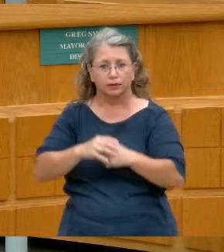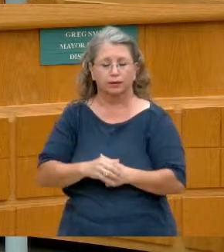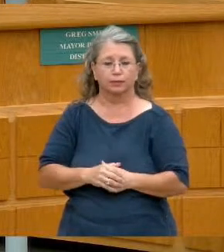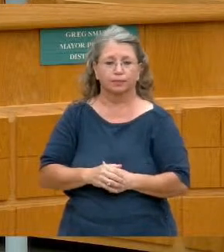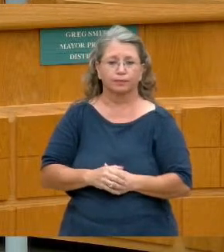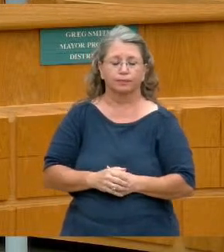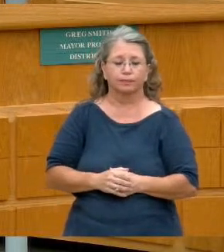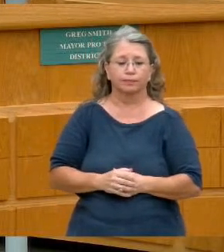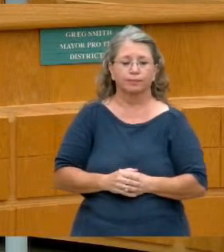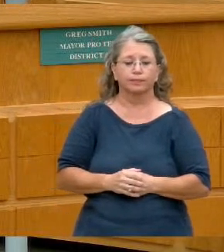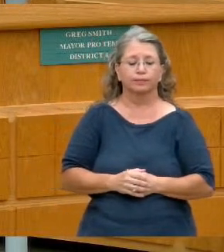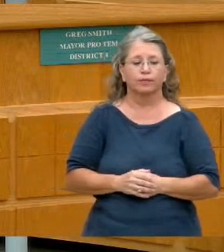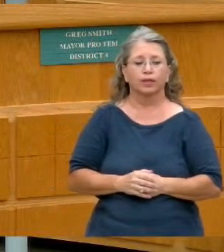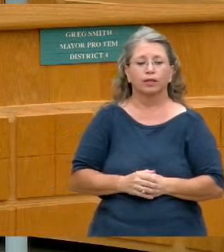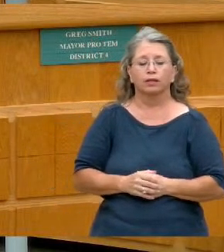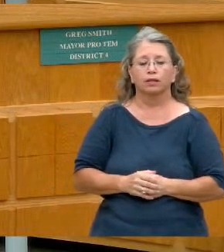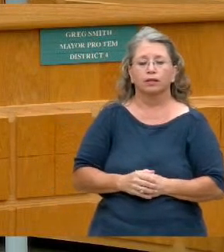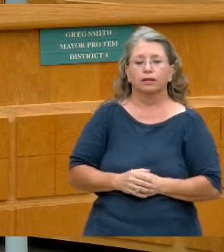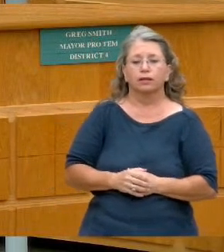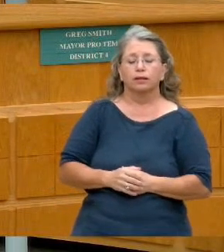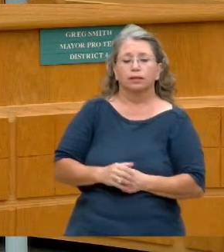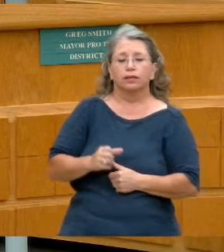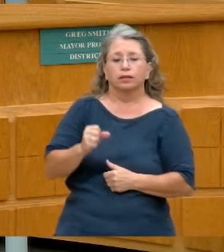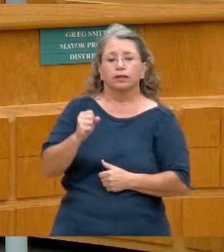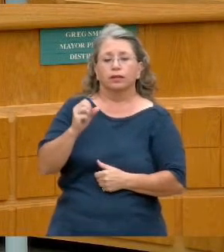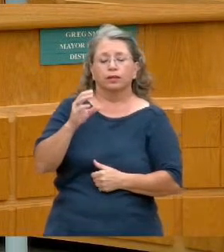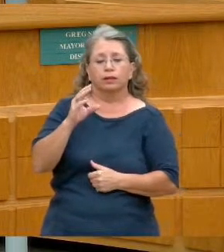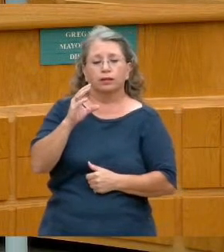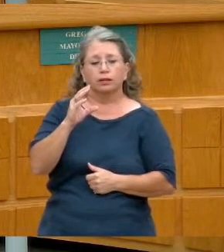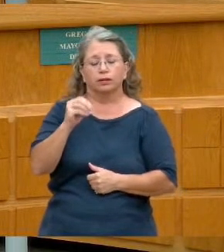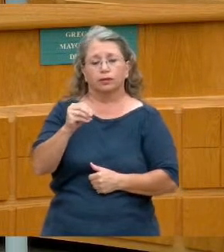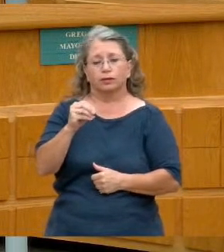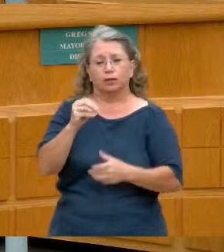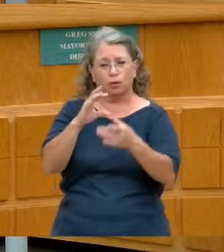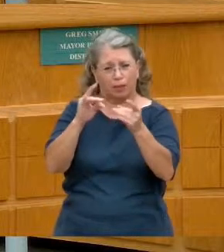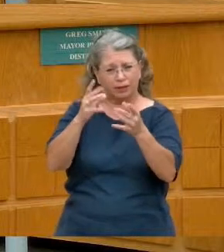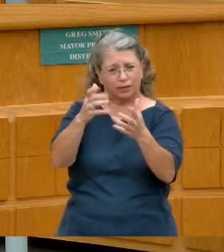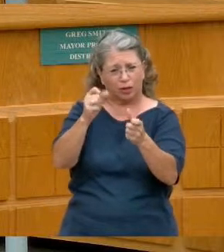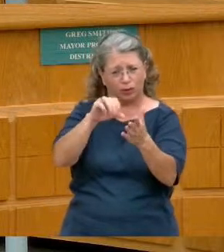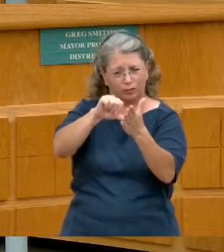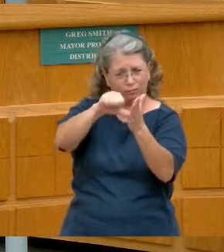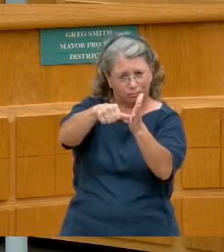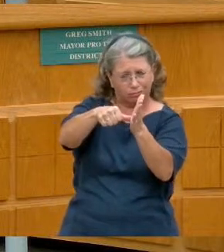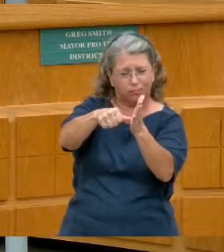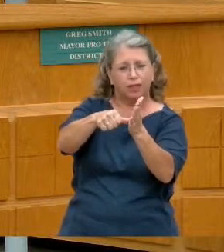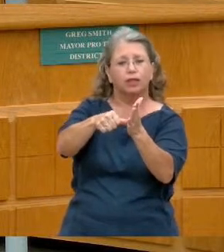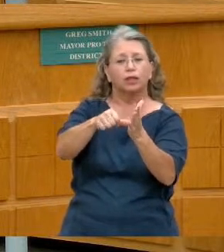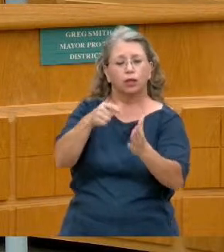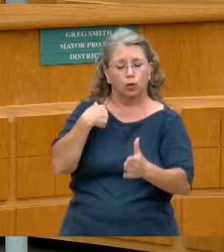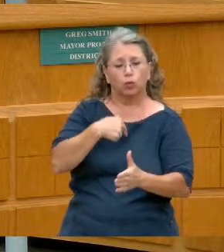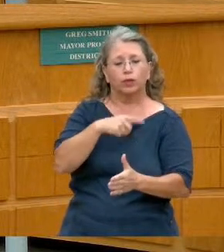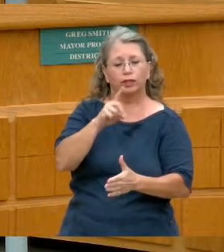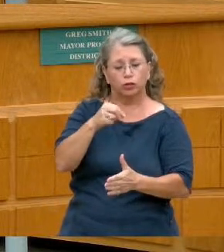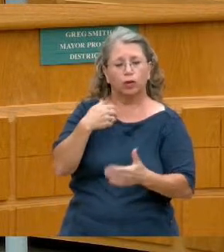So the take-home message I would like to say today is we have an effective treatment that is working